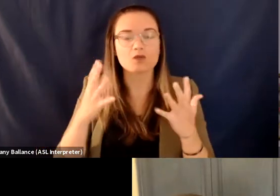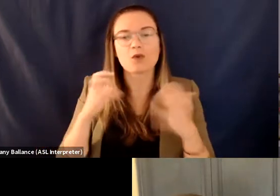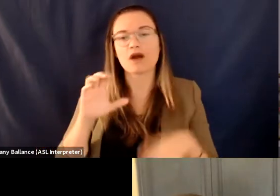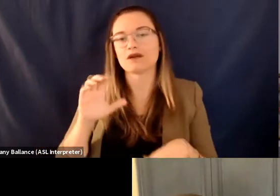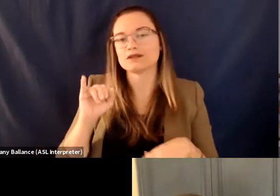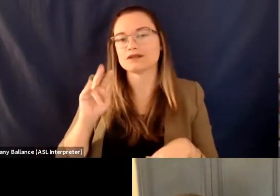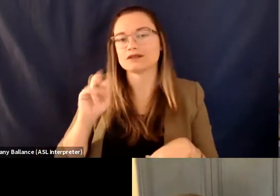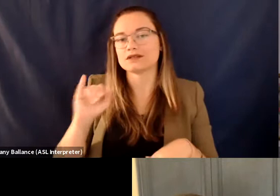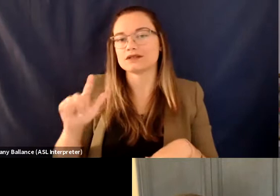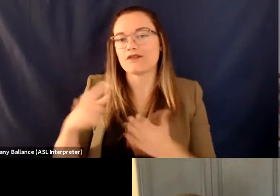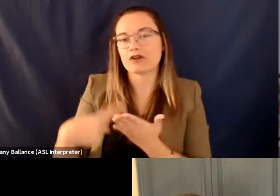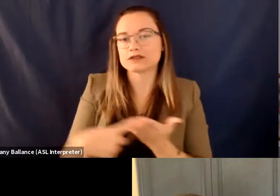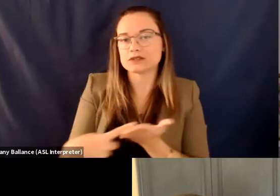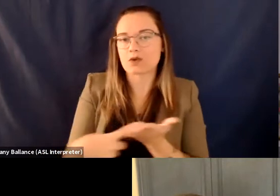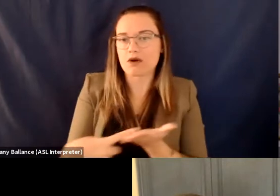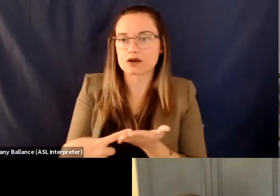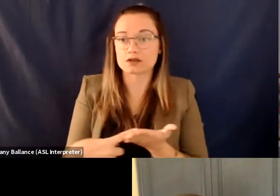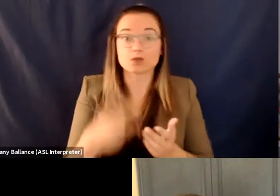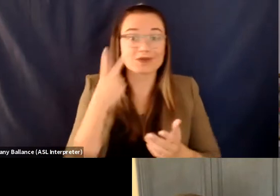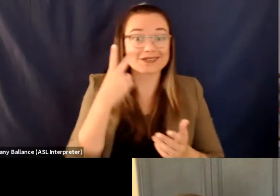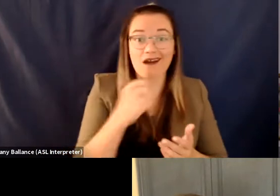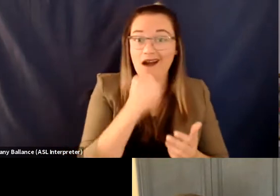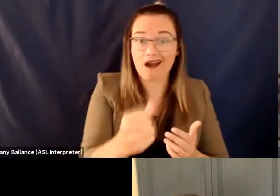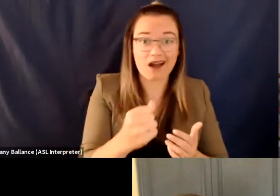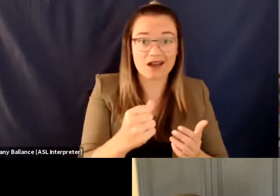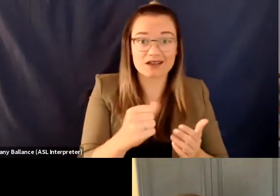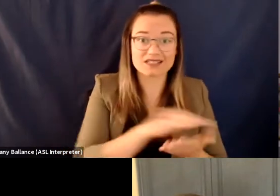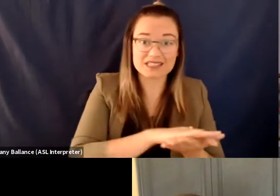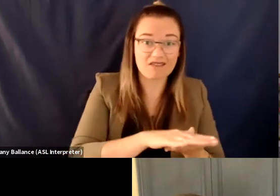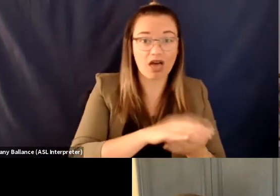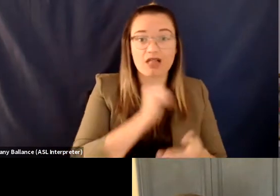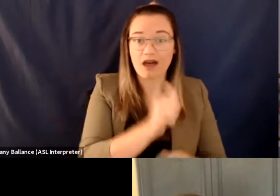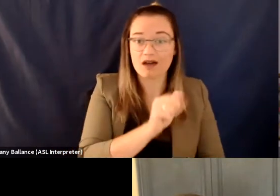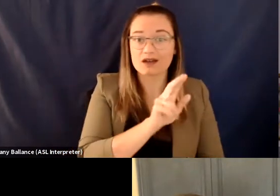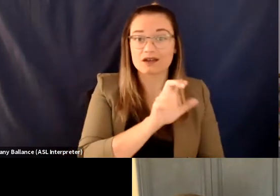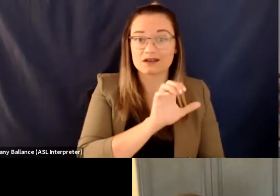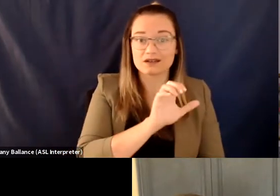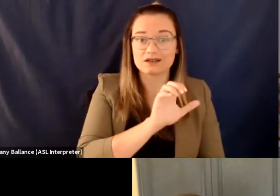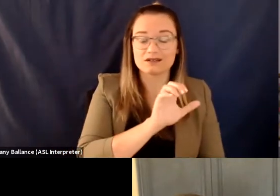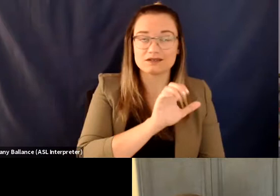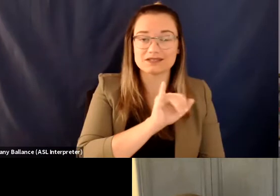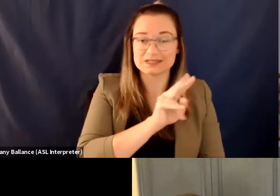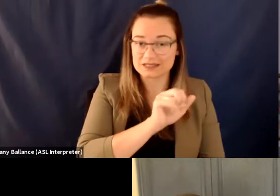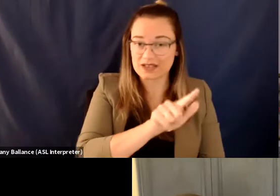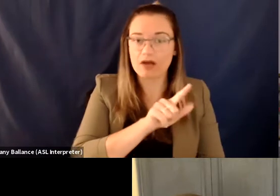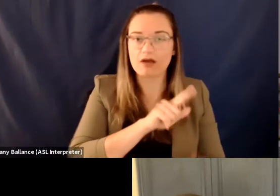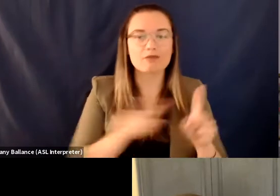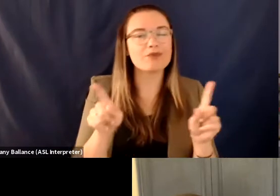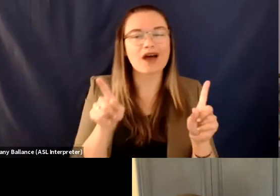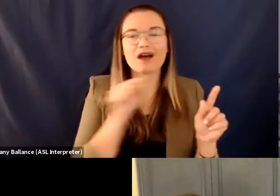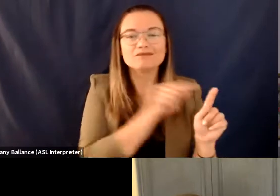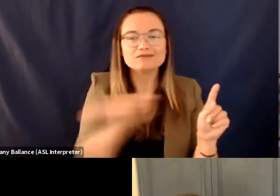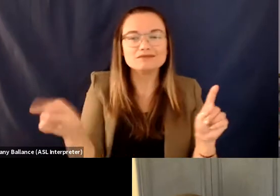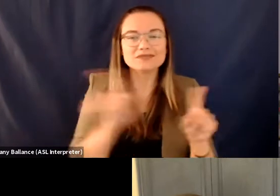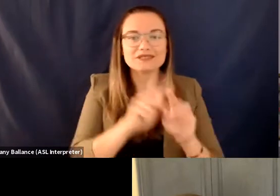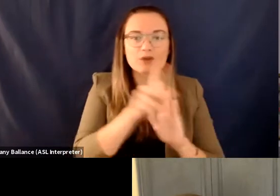You know, we saw a lot of uncivil discourse at Boise State. You see it in the movie. But I think these guys and their different politics, their different